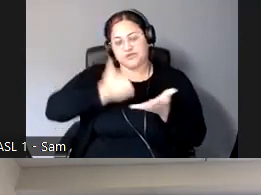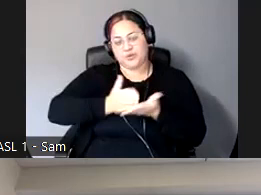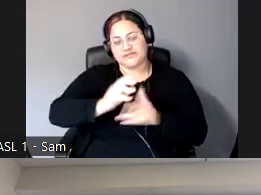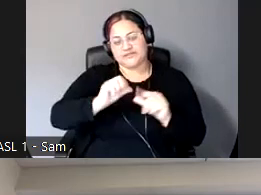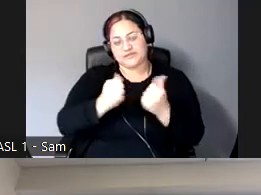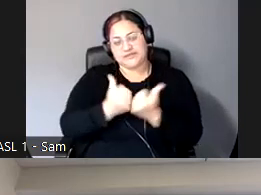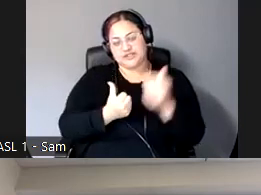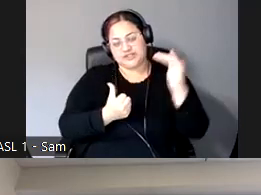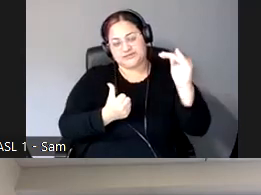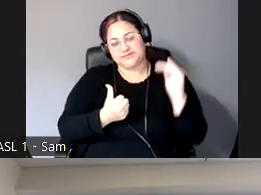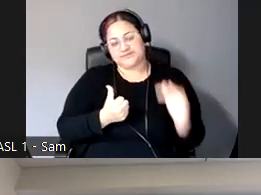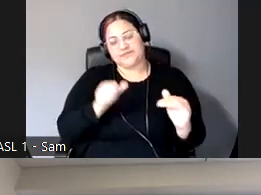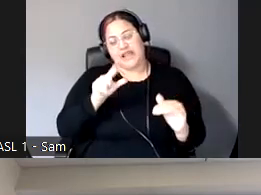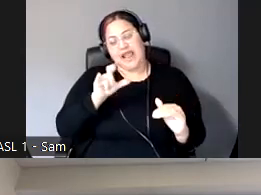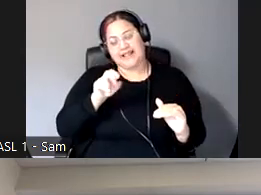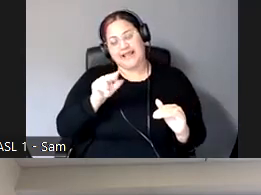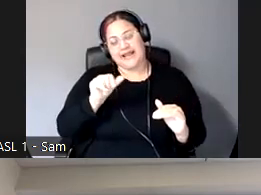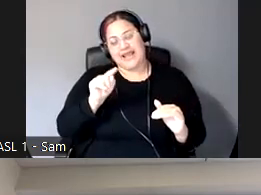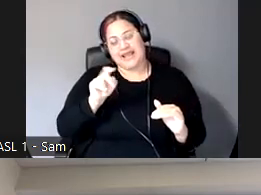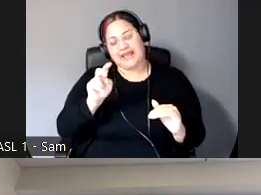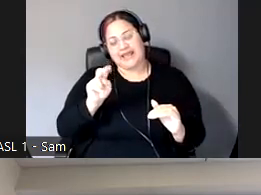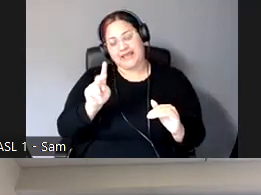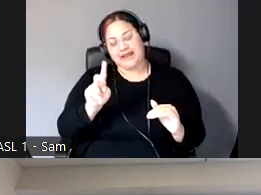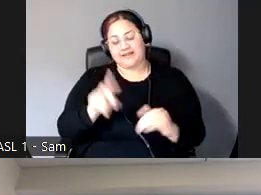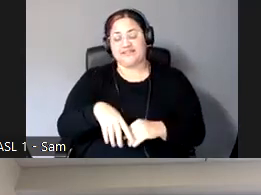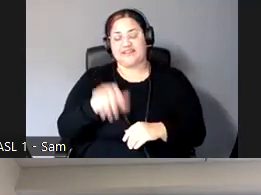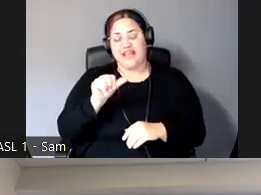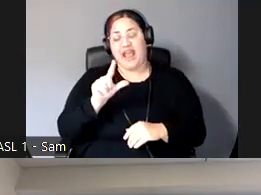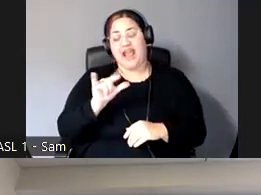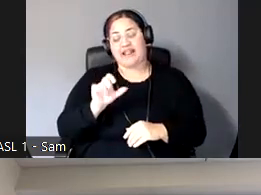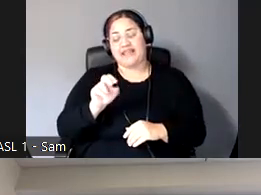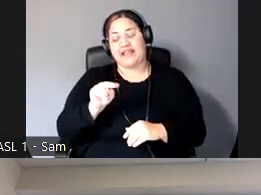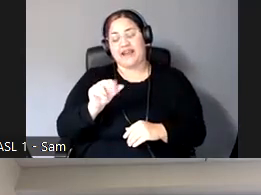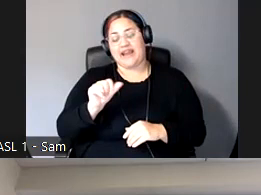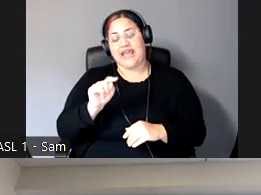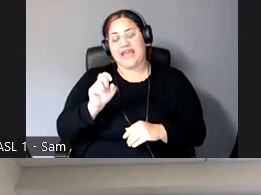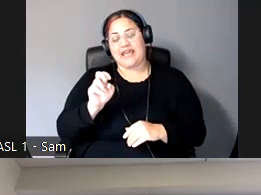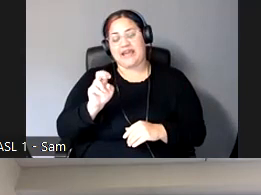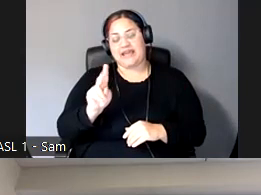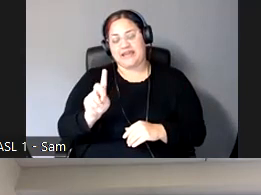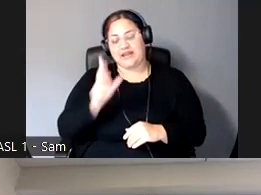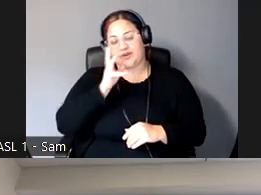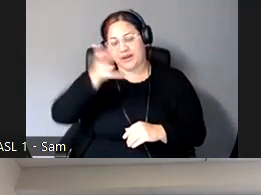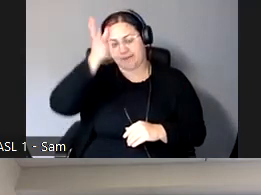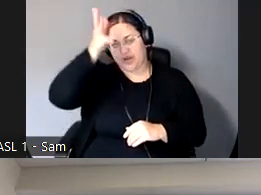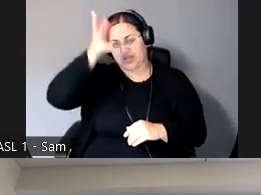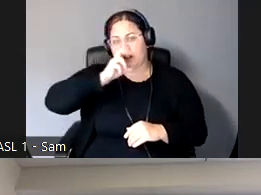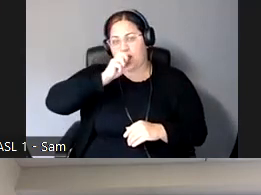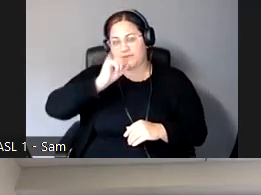the Alienated Grandparents Anonymous of Canada that provide some support and assistance for grandparents in these